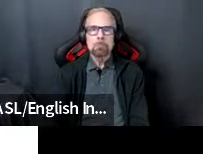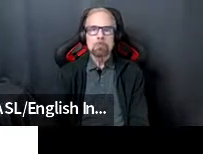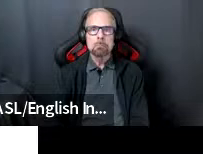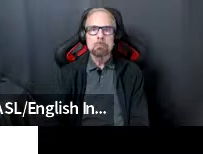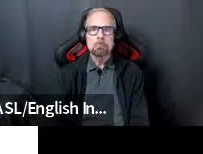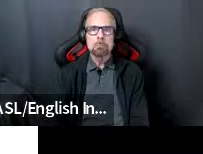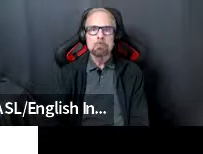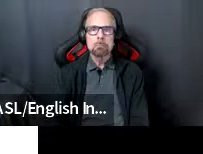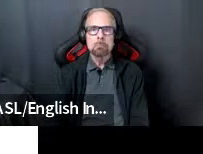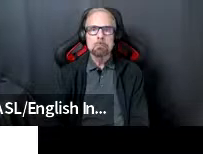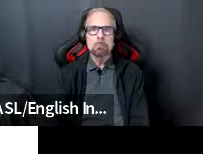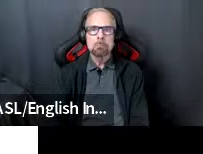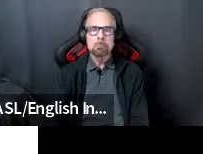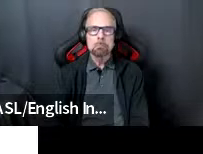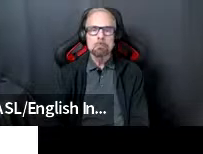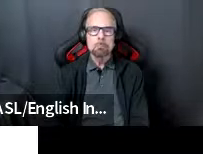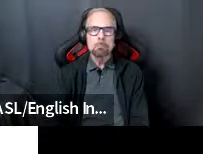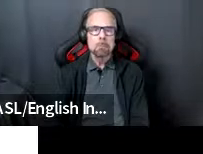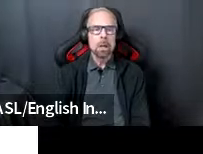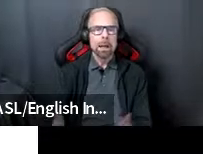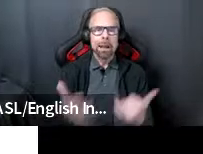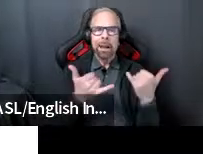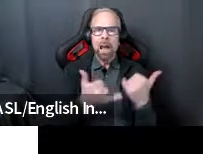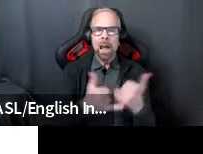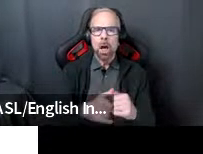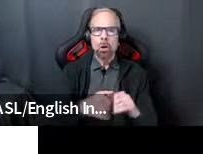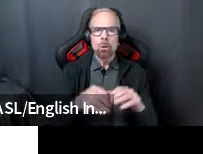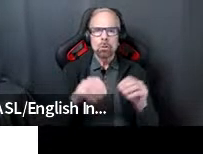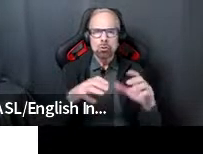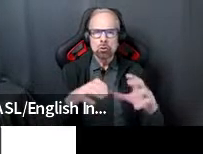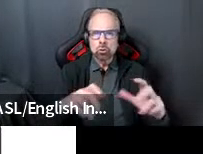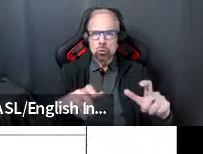All right, and if we could zoom, if that's possible.